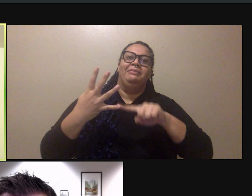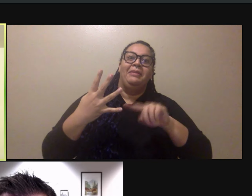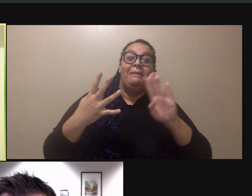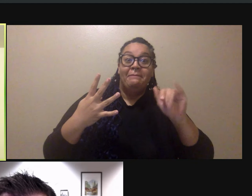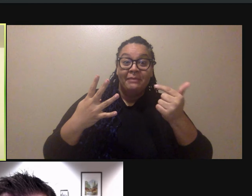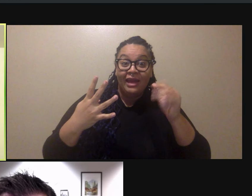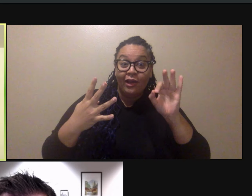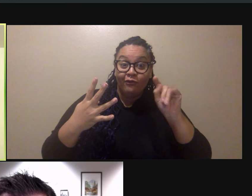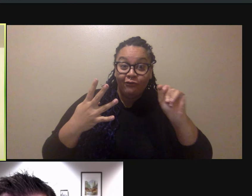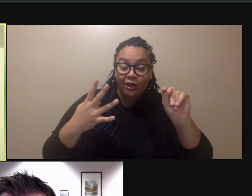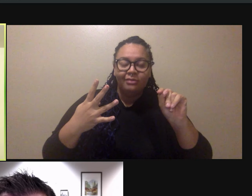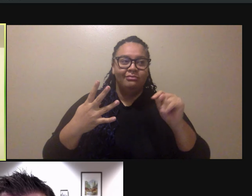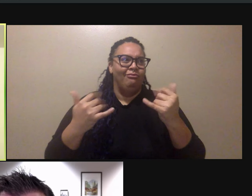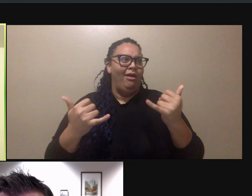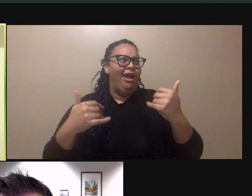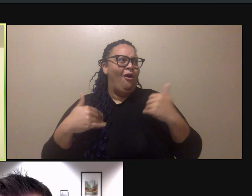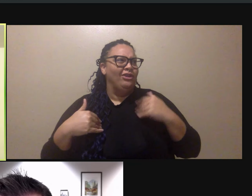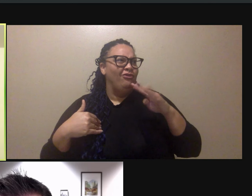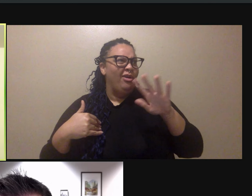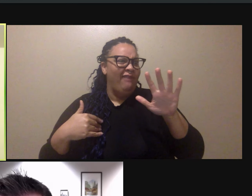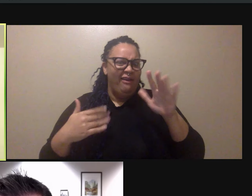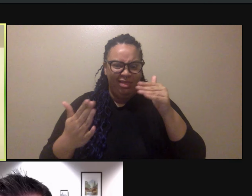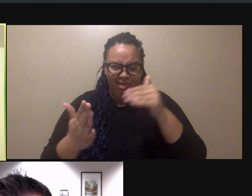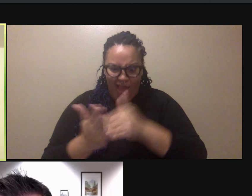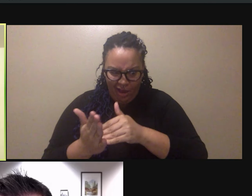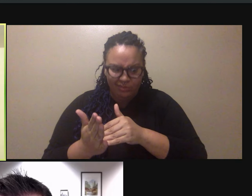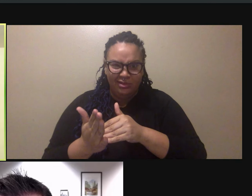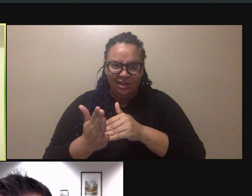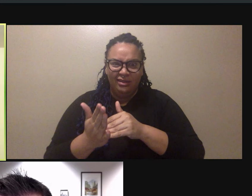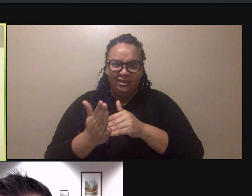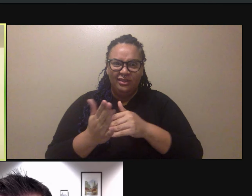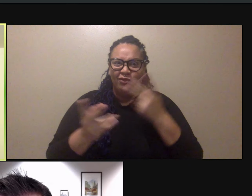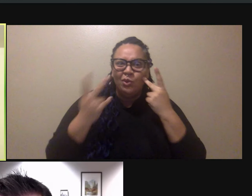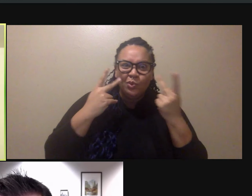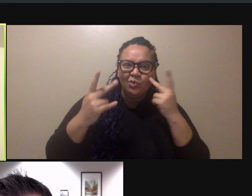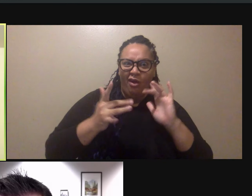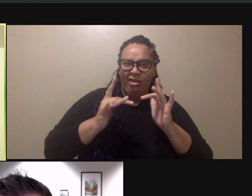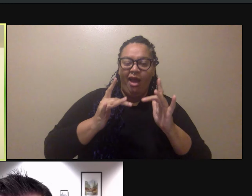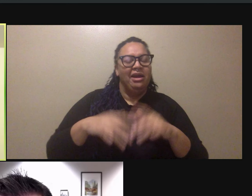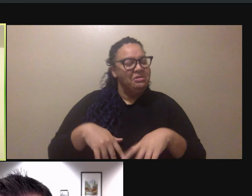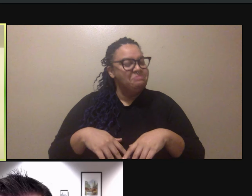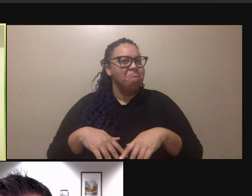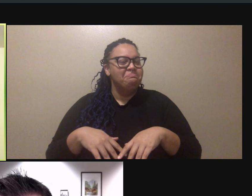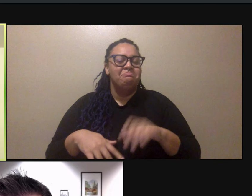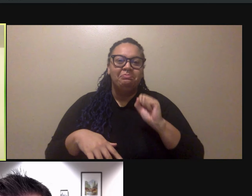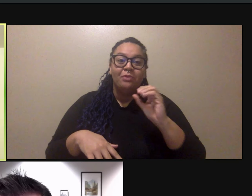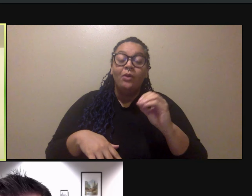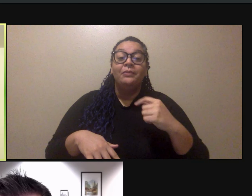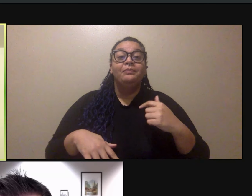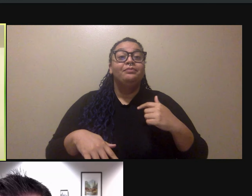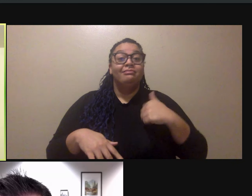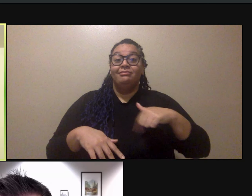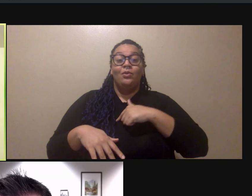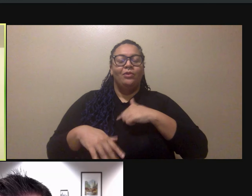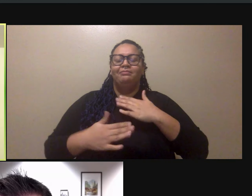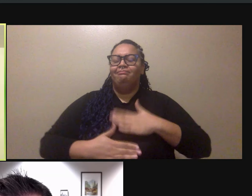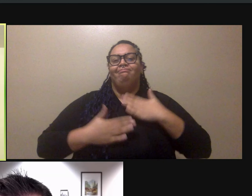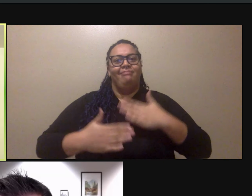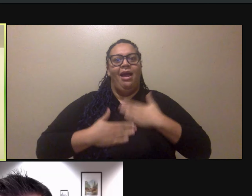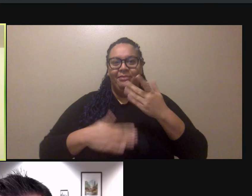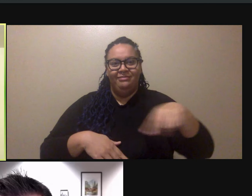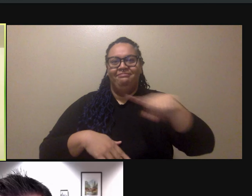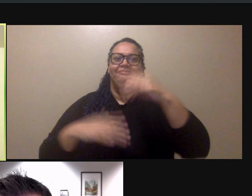currently got like 45,000 views. Bigfoot's popular. Anyway, we're really pleased that you're here tonight.